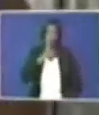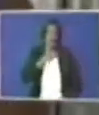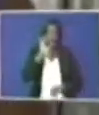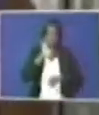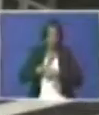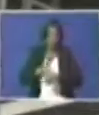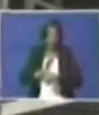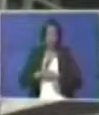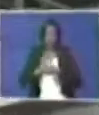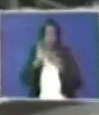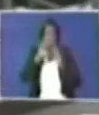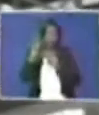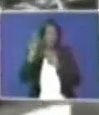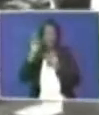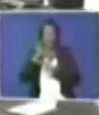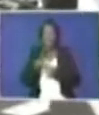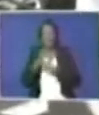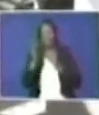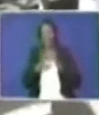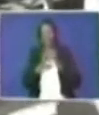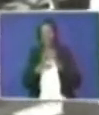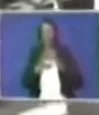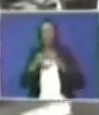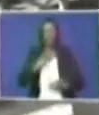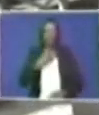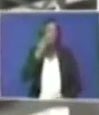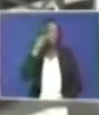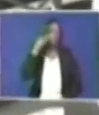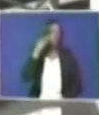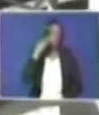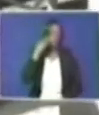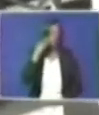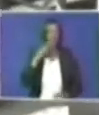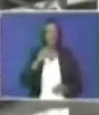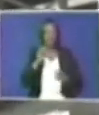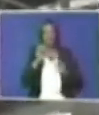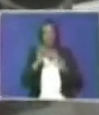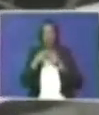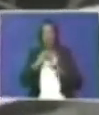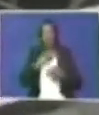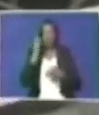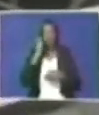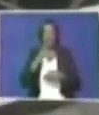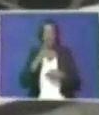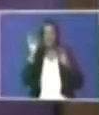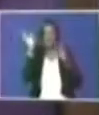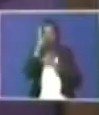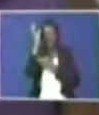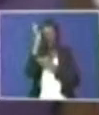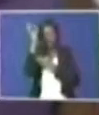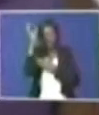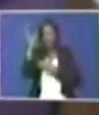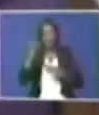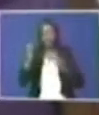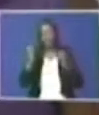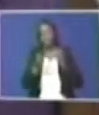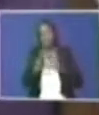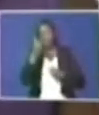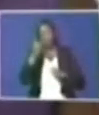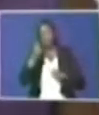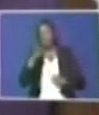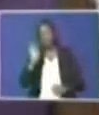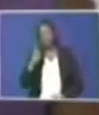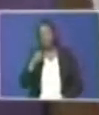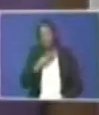watch night service. We're going to be home for the new year, so we're going to have a family dinner and then go out and celebrate to Disneyland. Most of